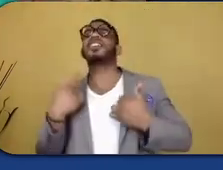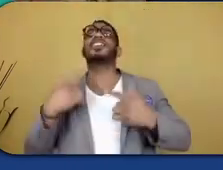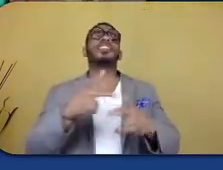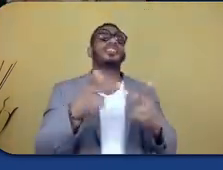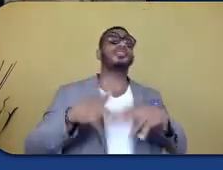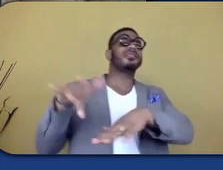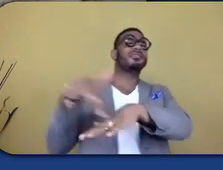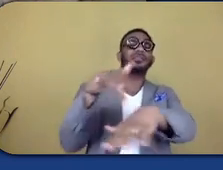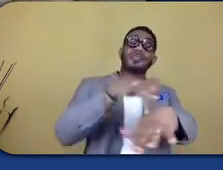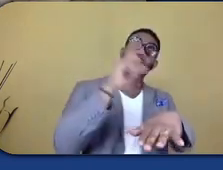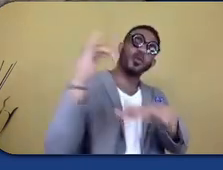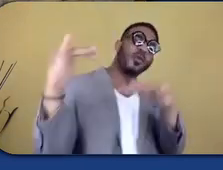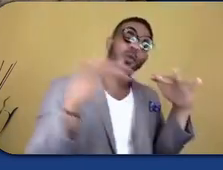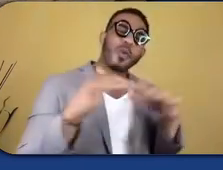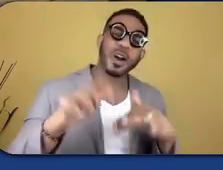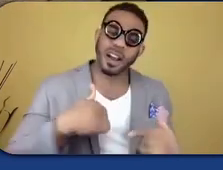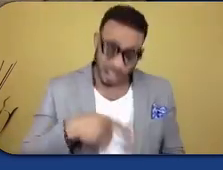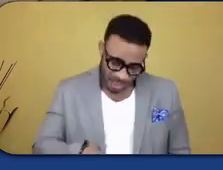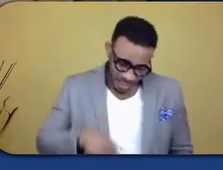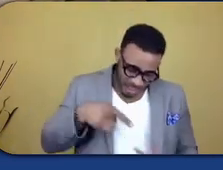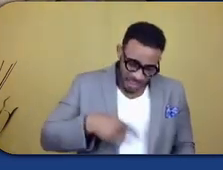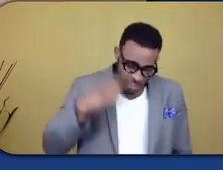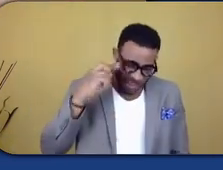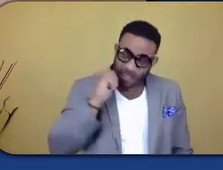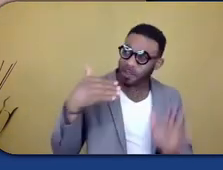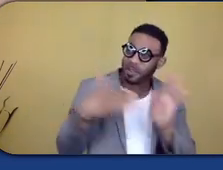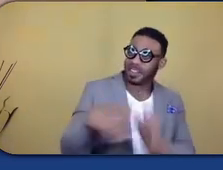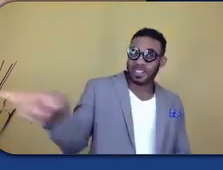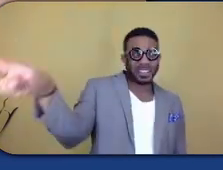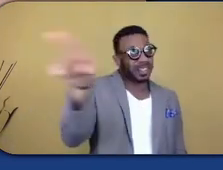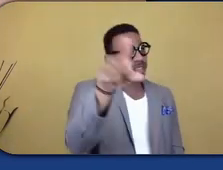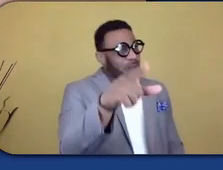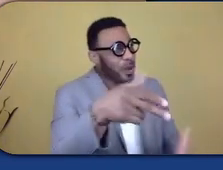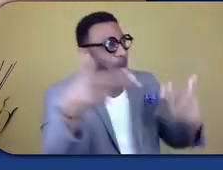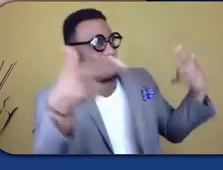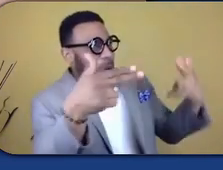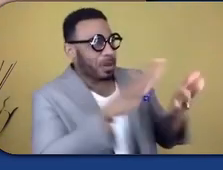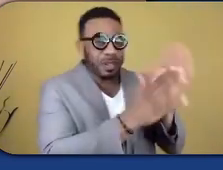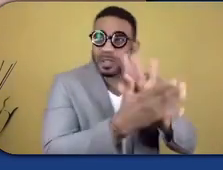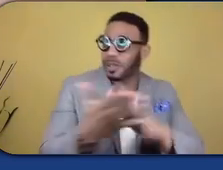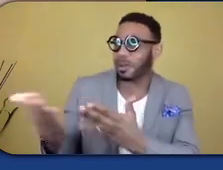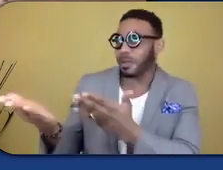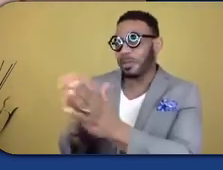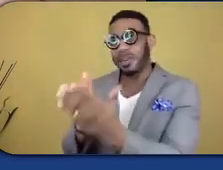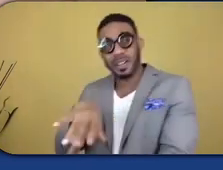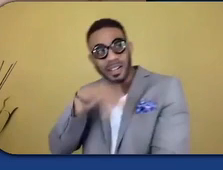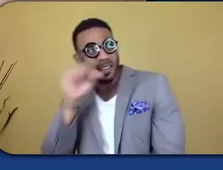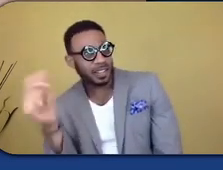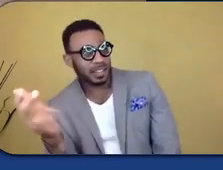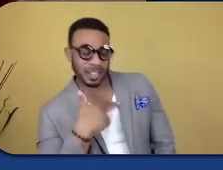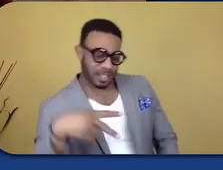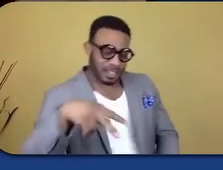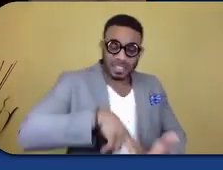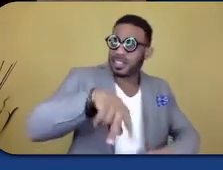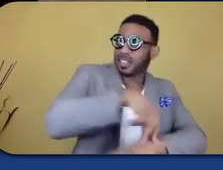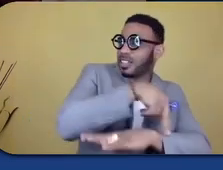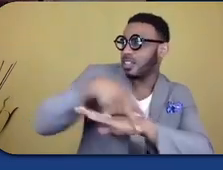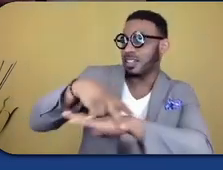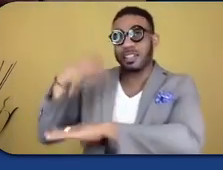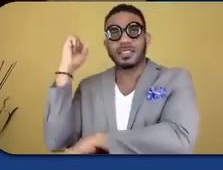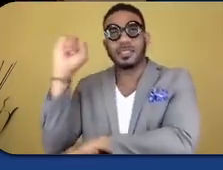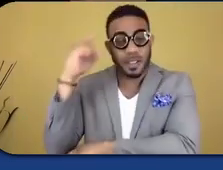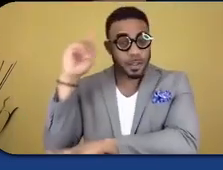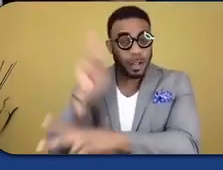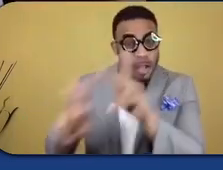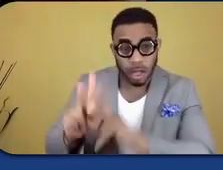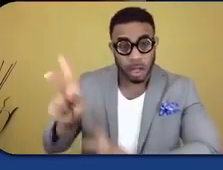one world, there are no races. Bullets to book, books no bullets. Are we standing up for the people? I don't know. Are